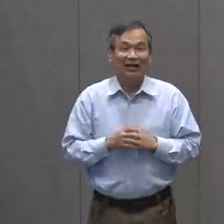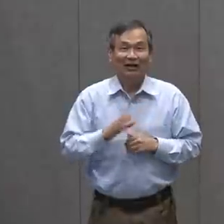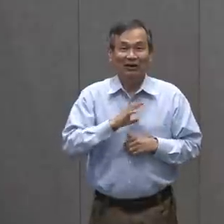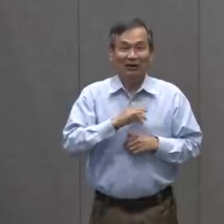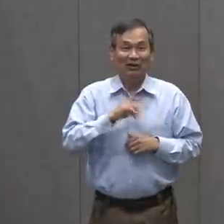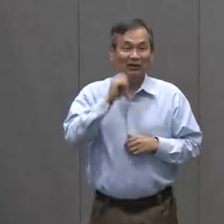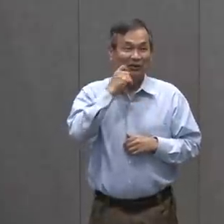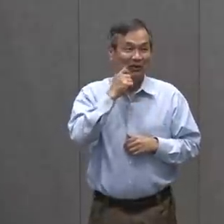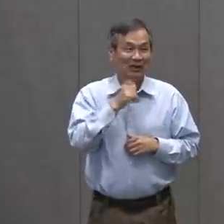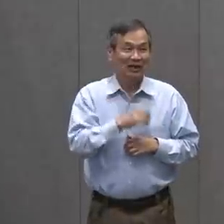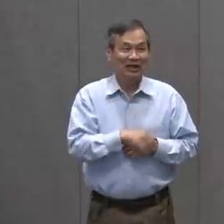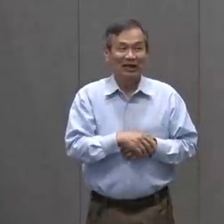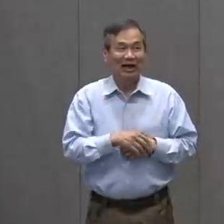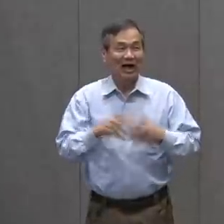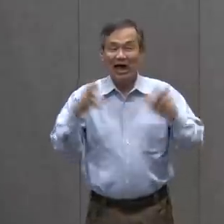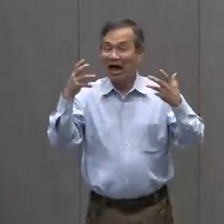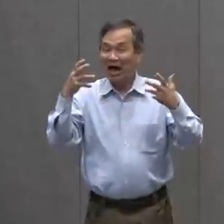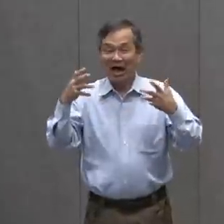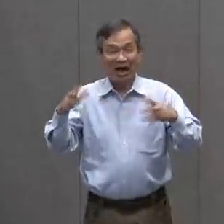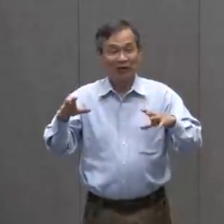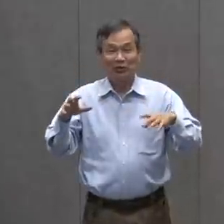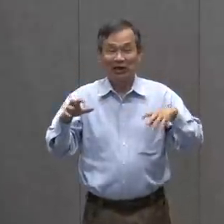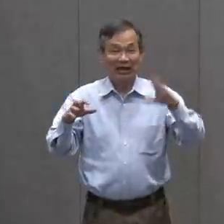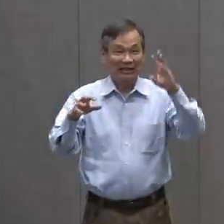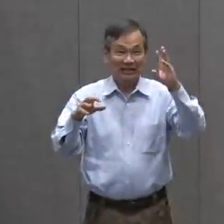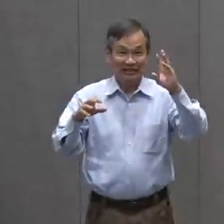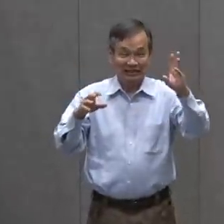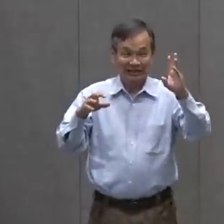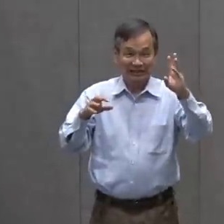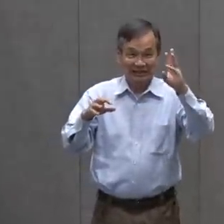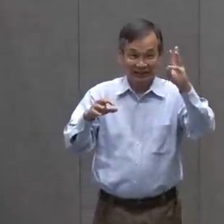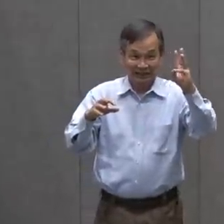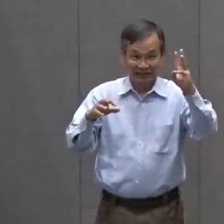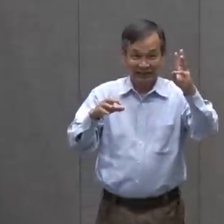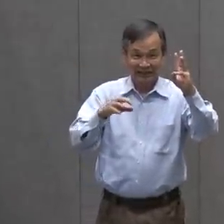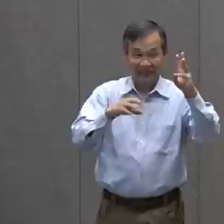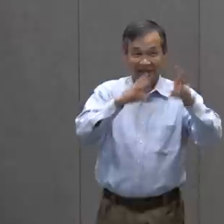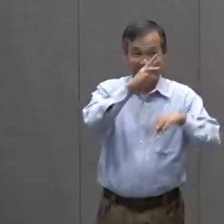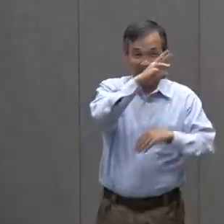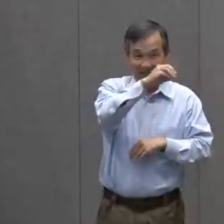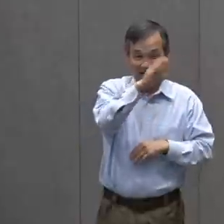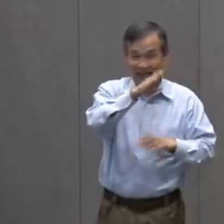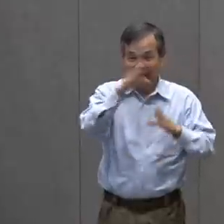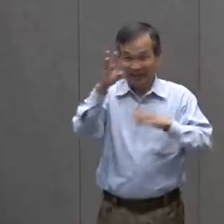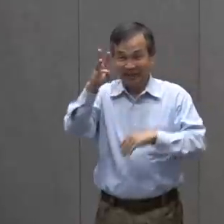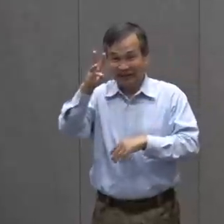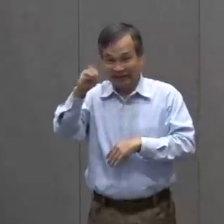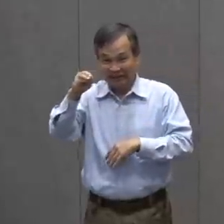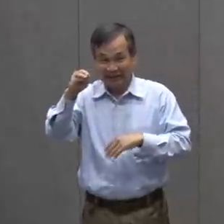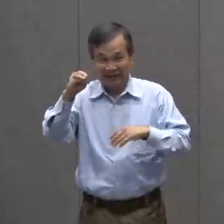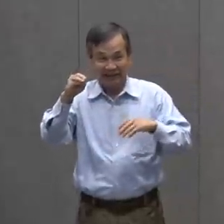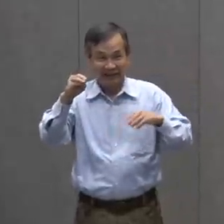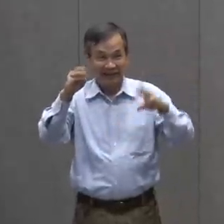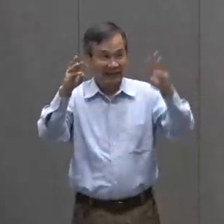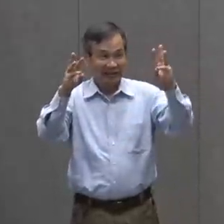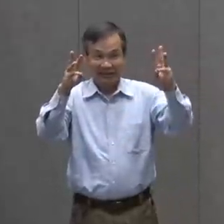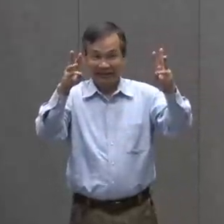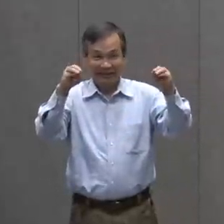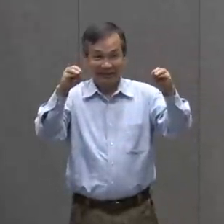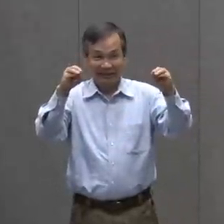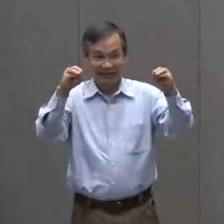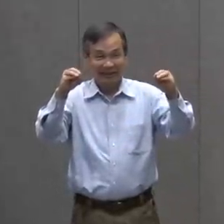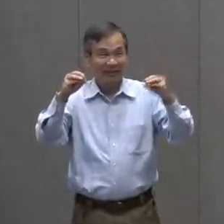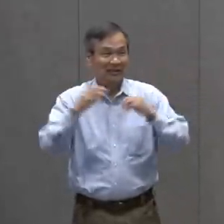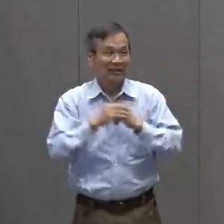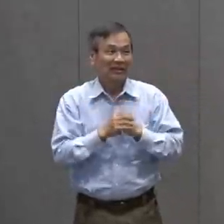Woo-hoo. Now I wouldn't wanna probably put the 6 plus the 6 over here, because if I'm thinking 6 tens, that's 60. And if